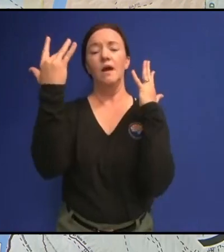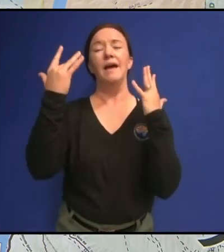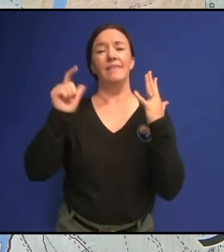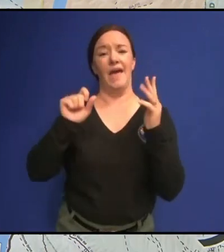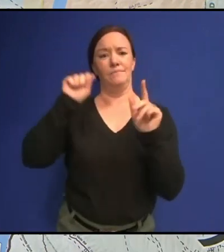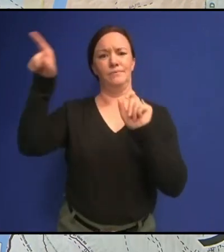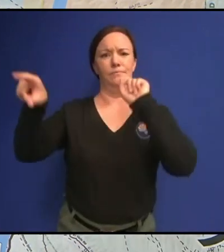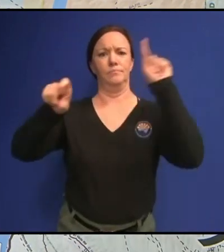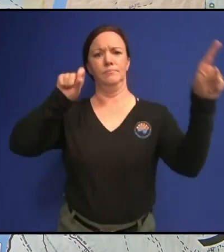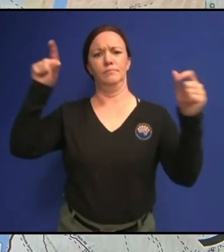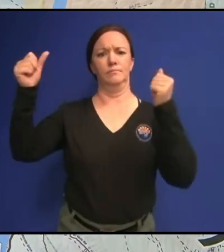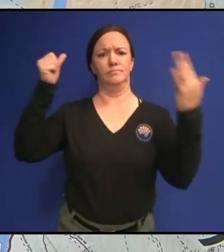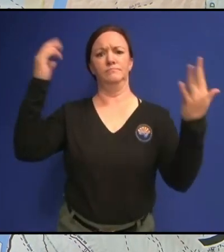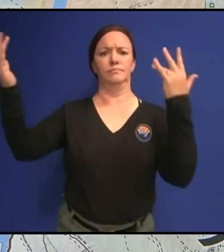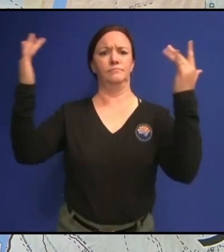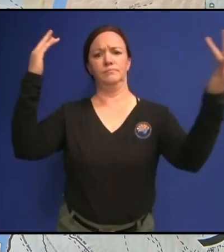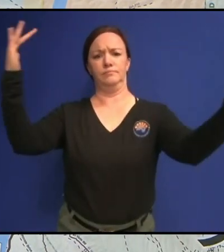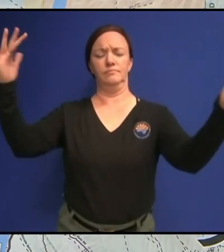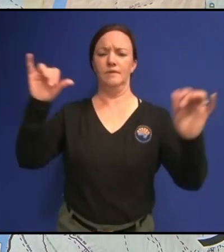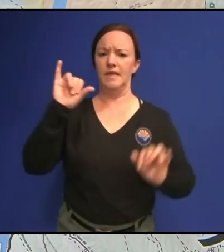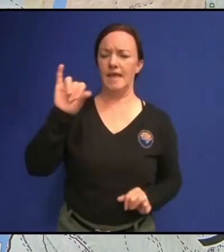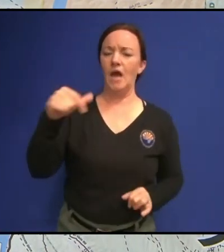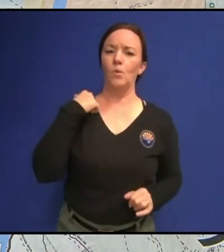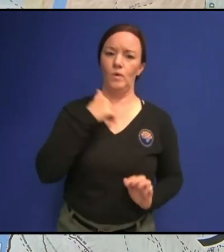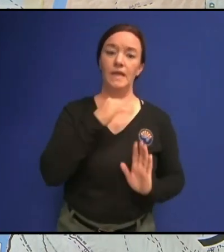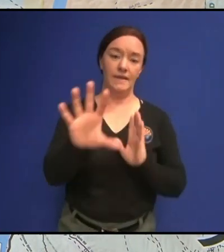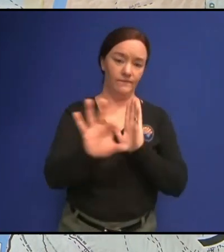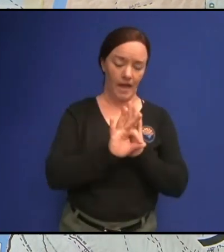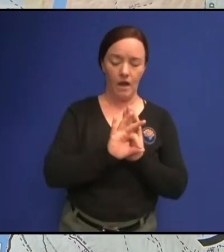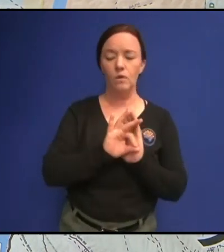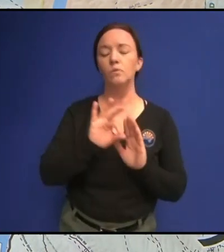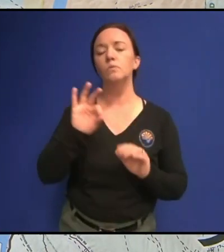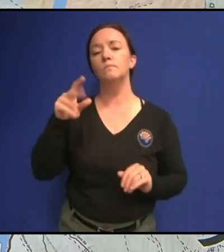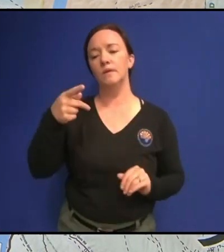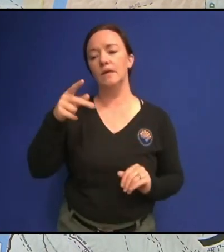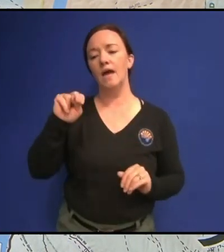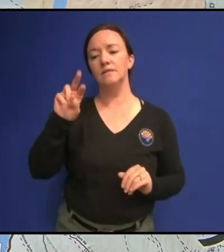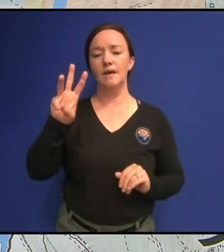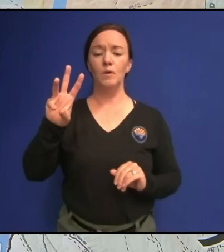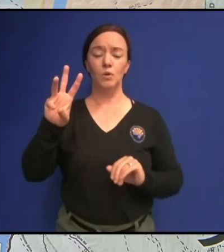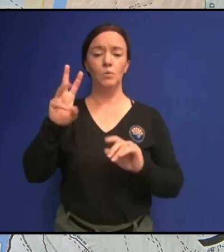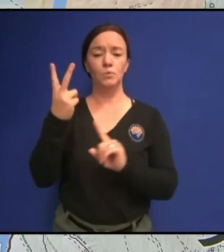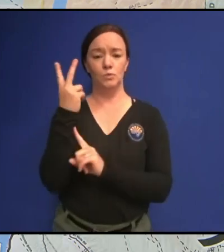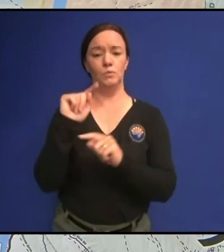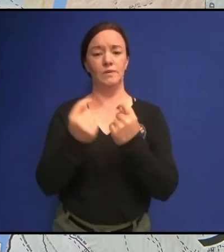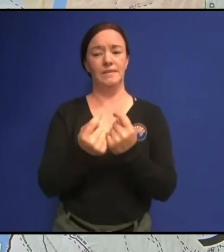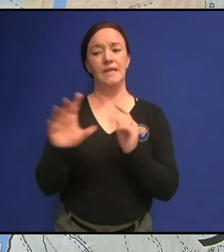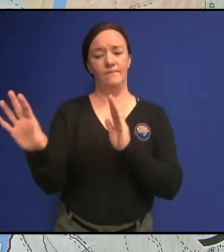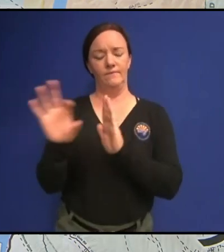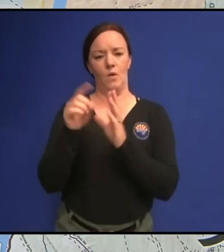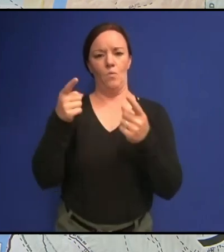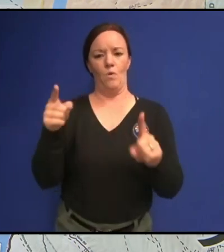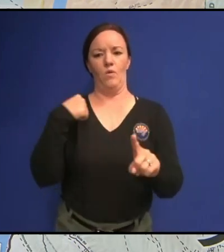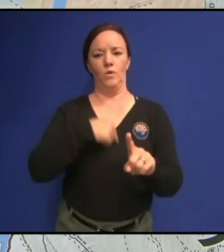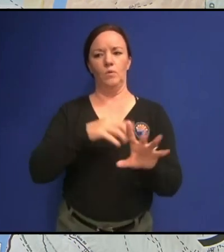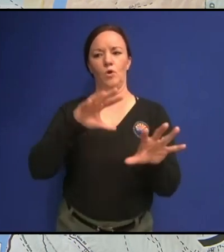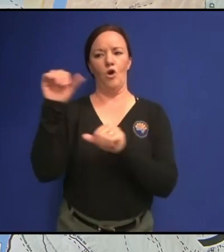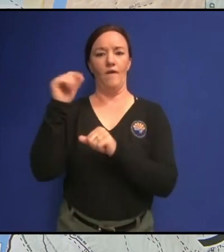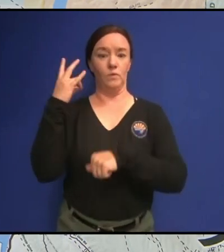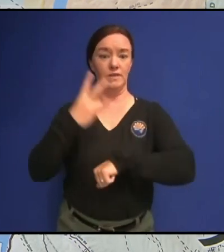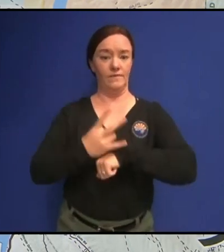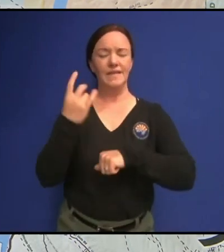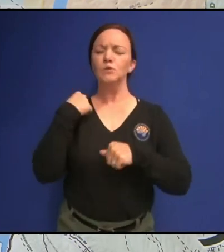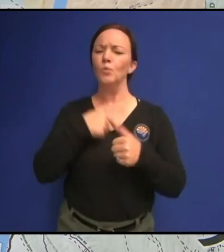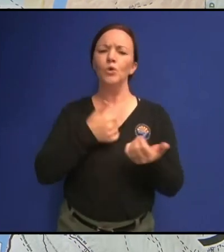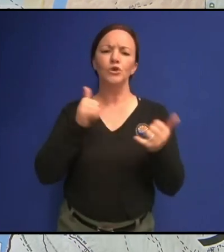PNW2 team found over the last 7 days while we were gone. We're still keeping a close eye on that. Still